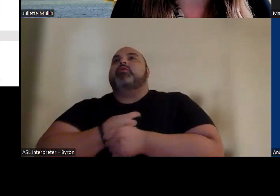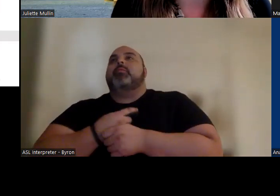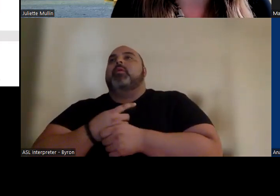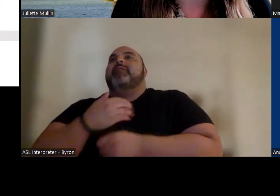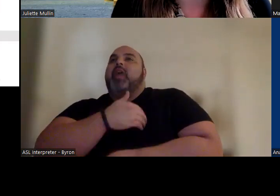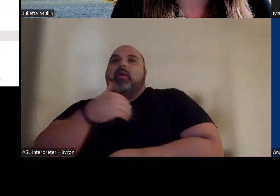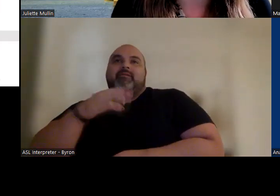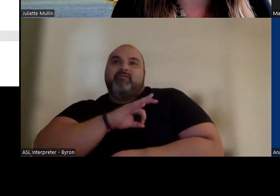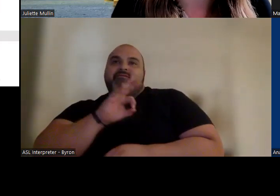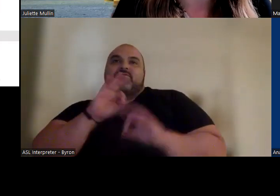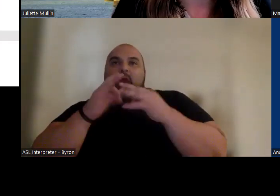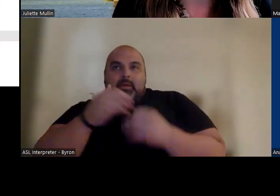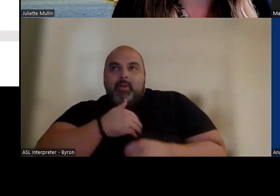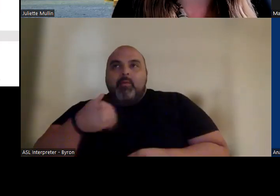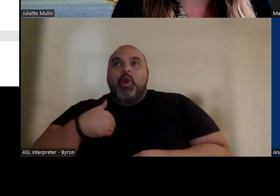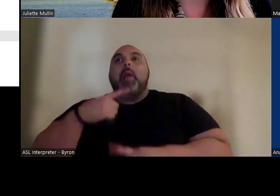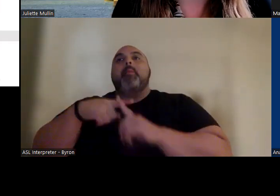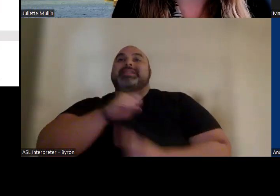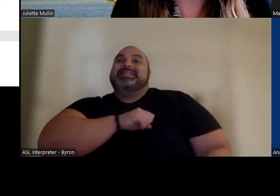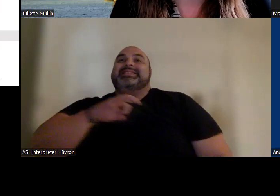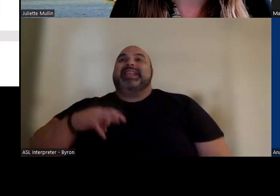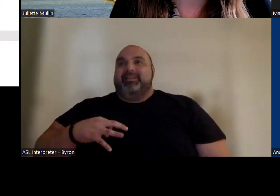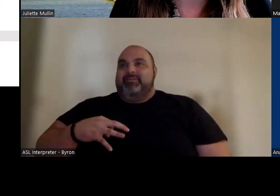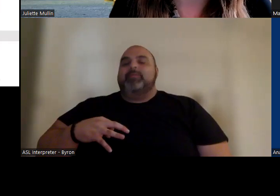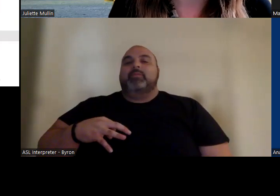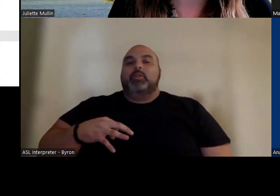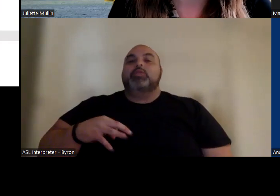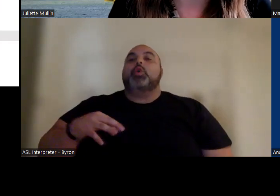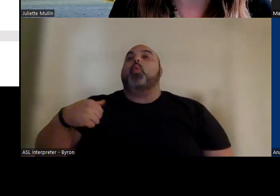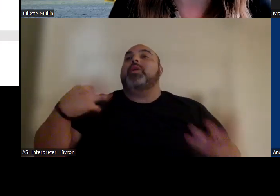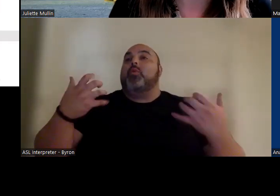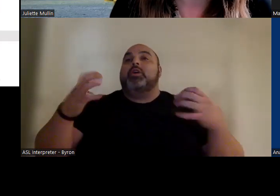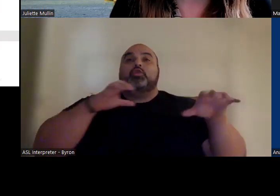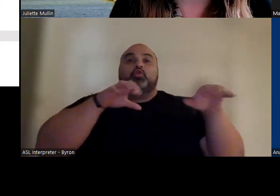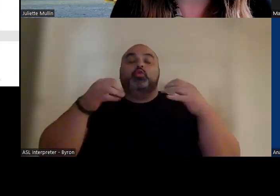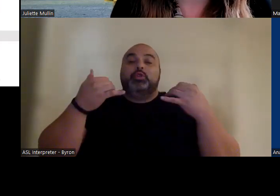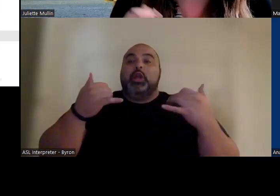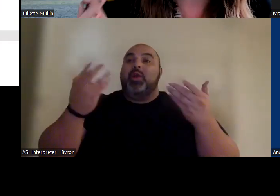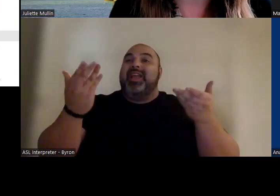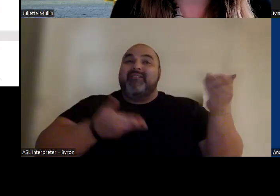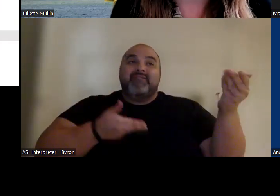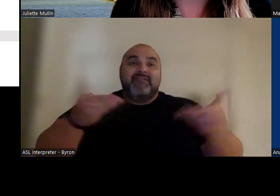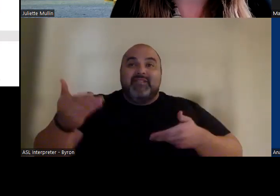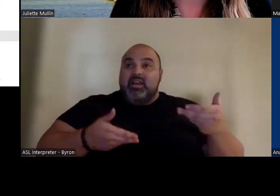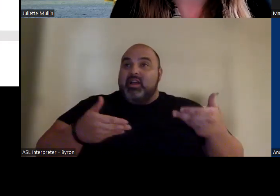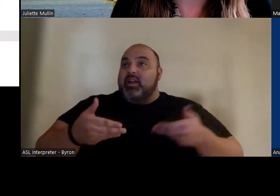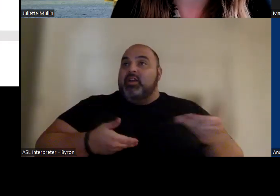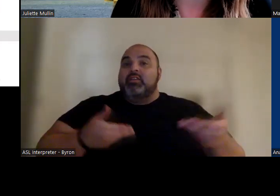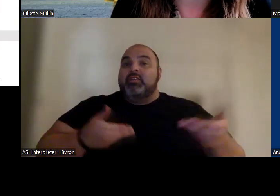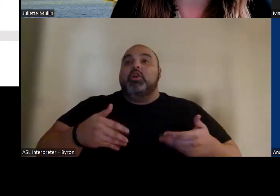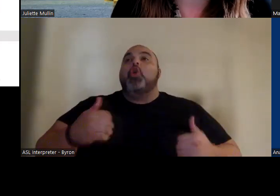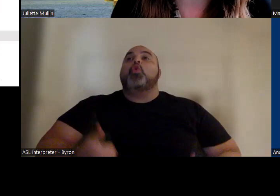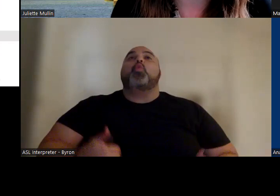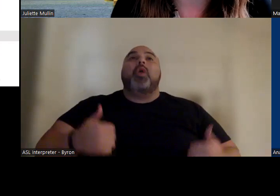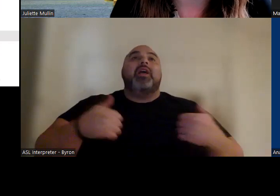the staff of long-term care facilities. And so what we'd like to do now is invite, first, the residents,